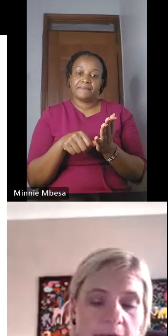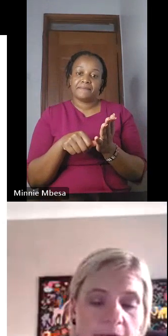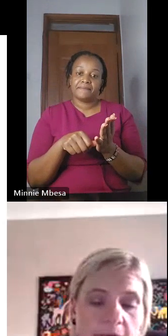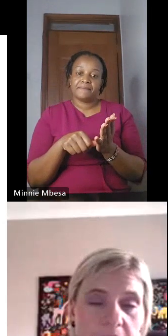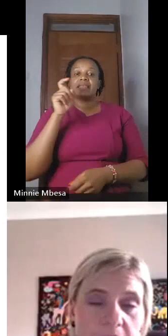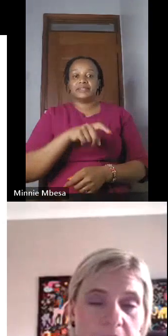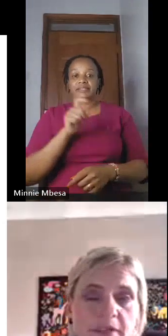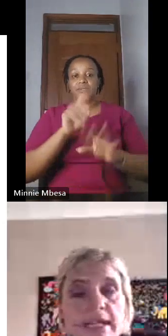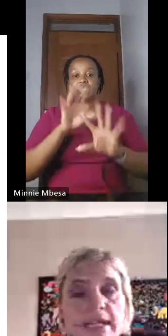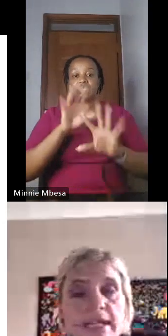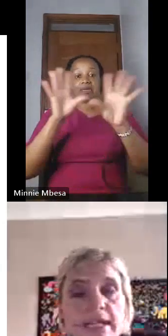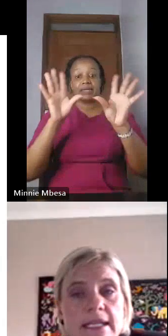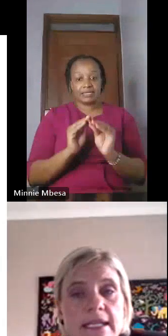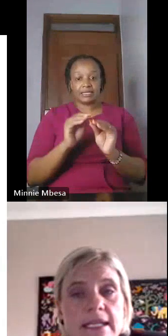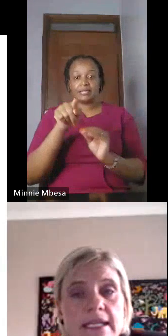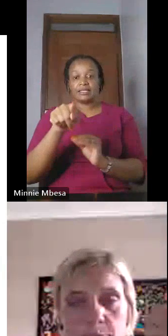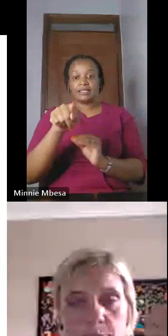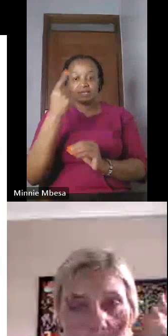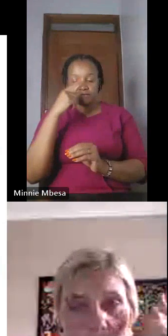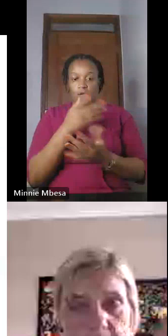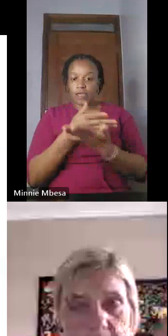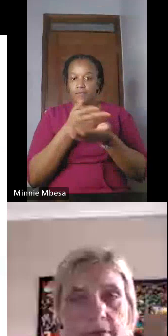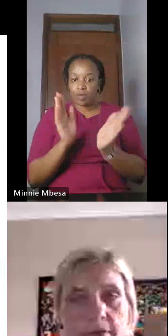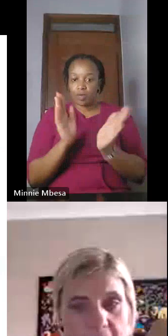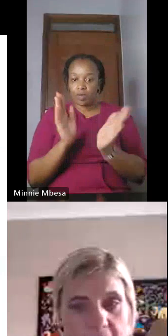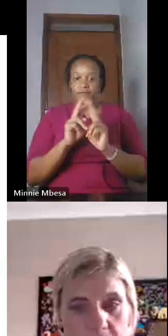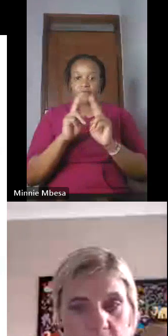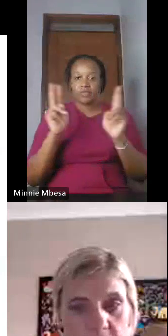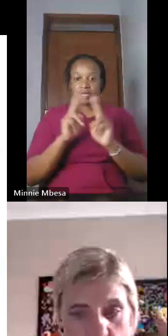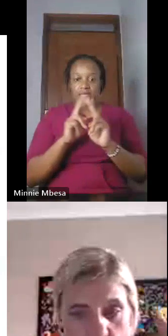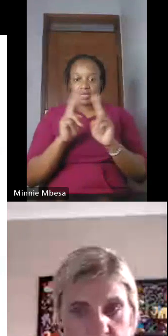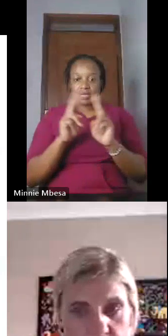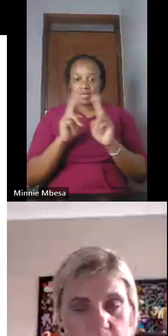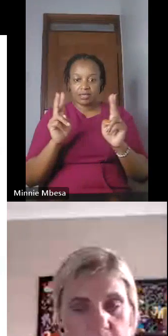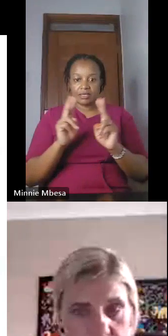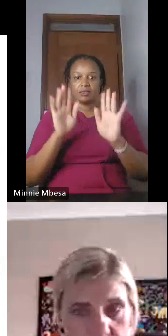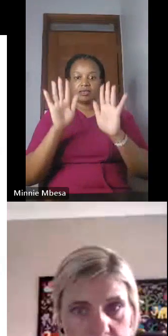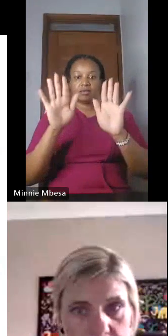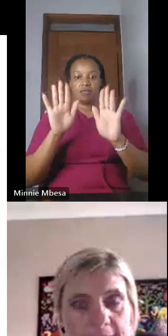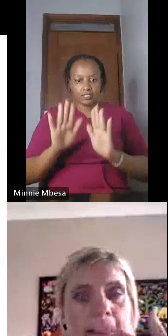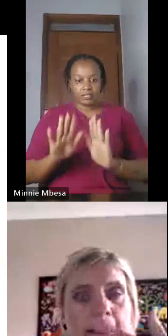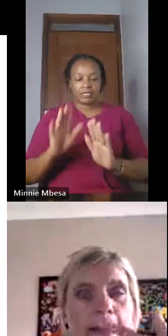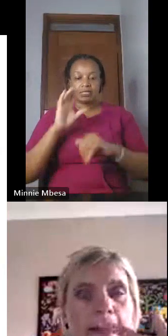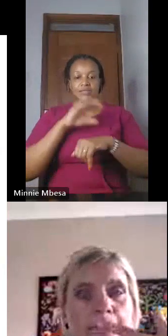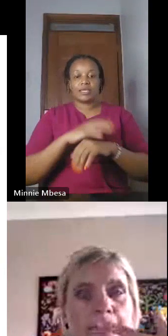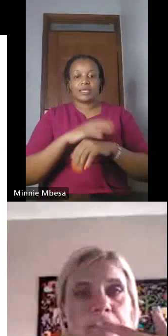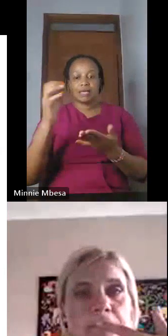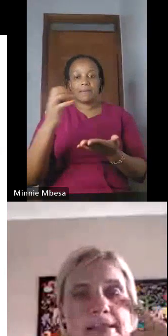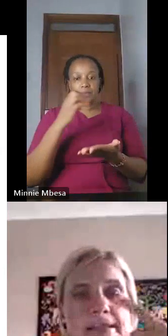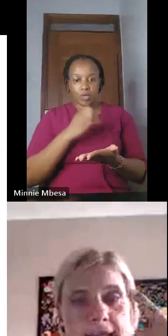everybody. Very important is to Okay, get an employer referee report, right?